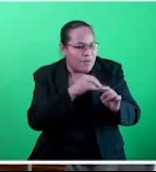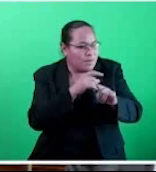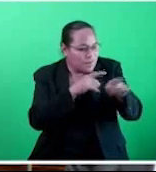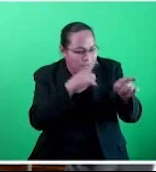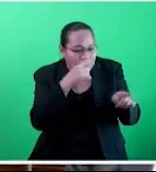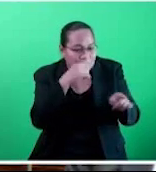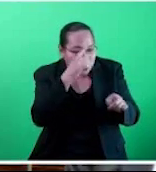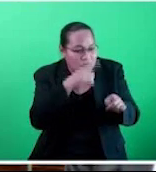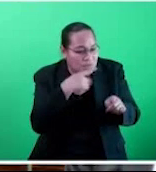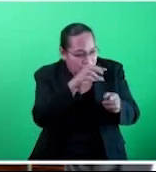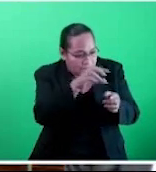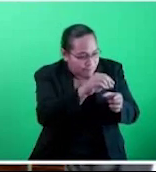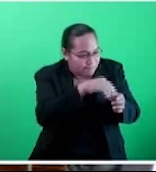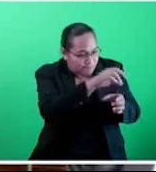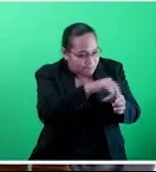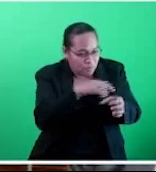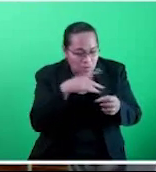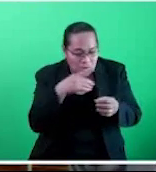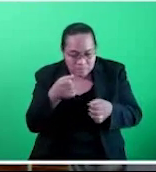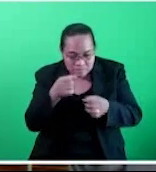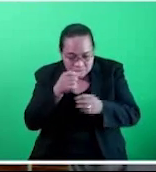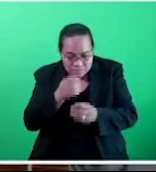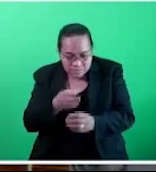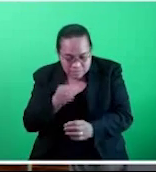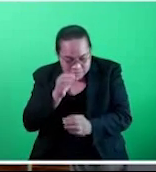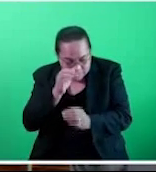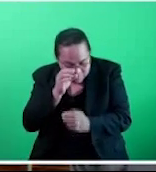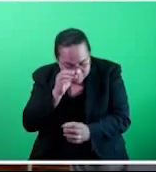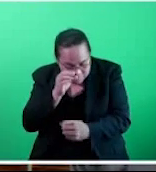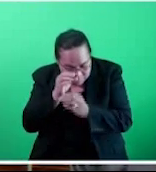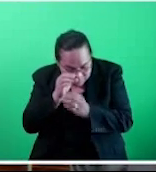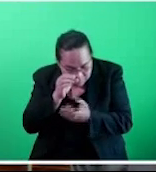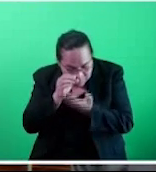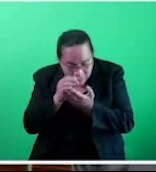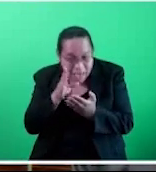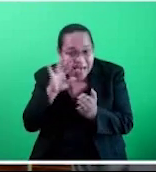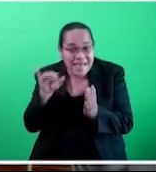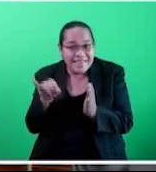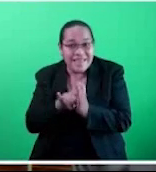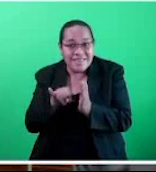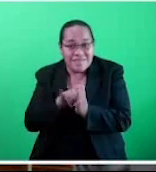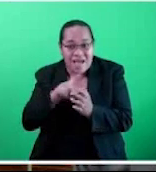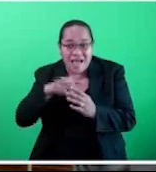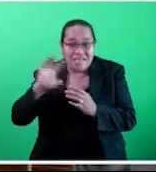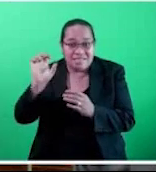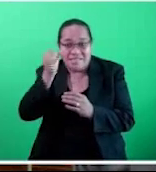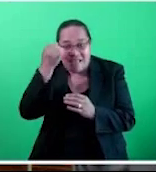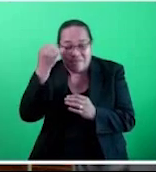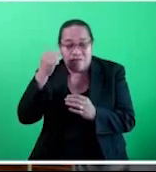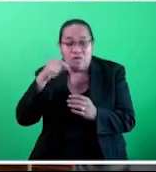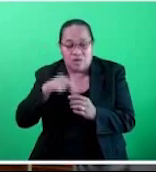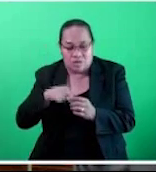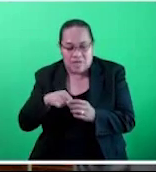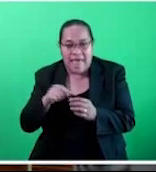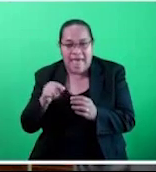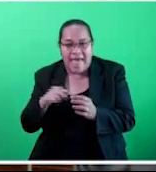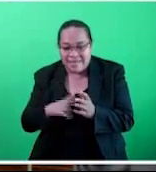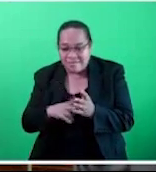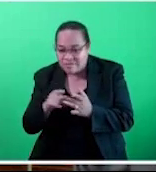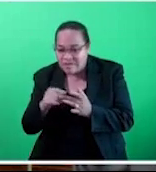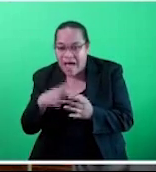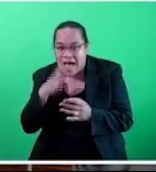patients. Once the pathogenic organisms are isolated and identified successfully, its antibiotic